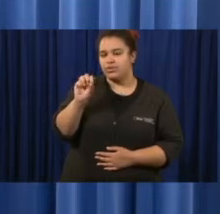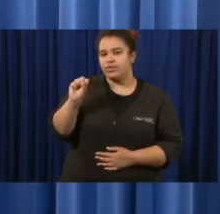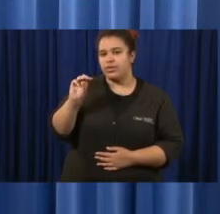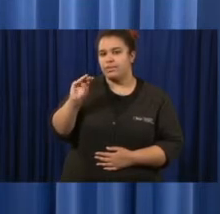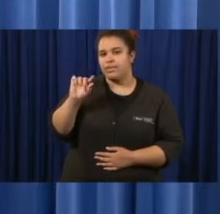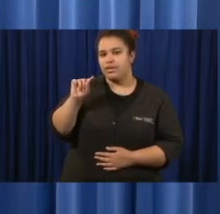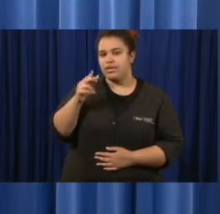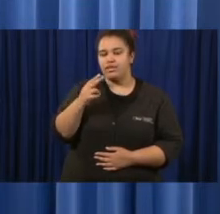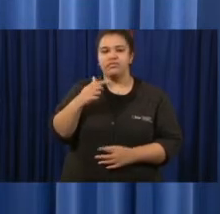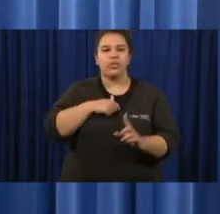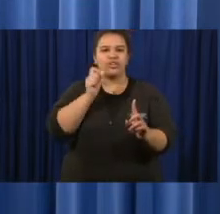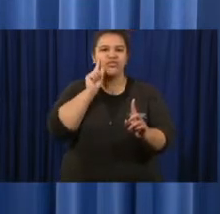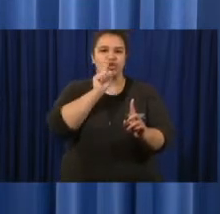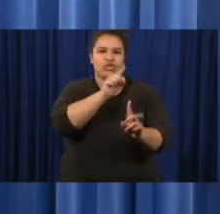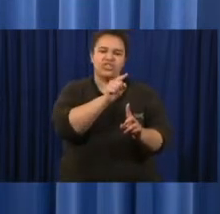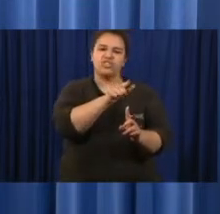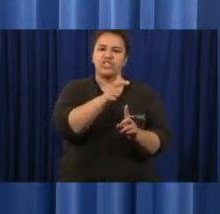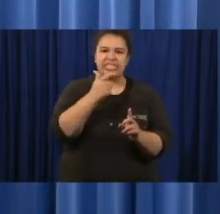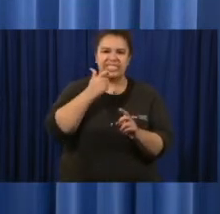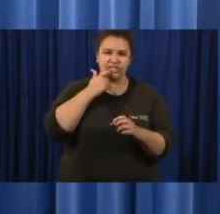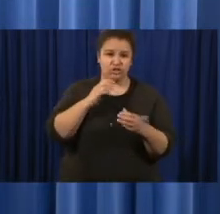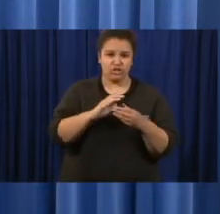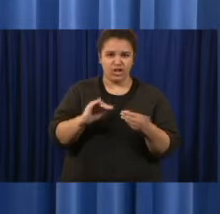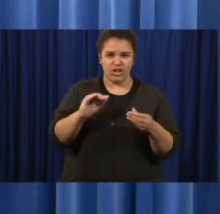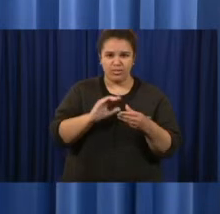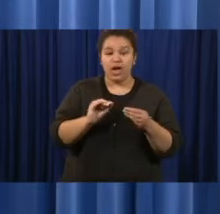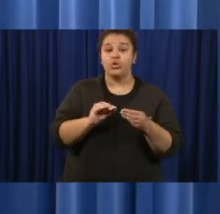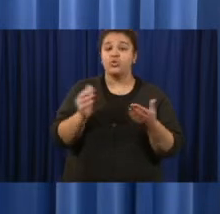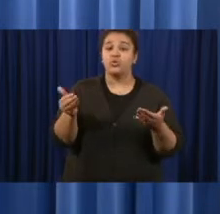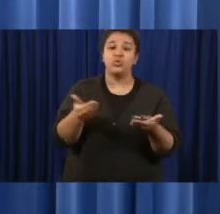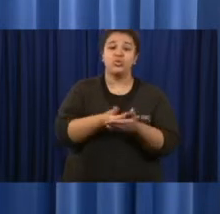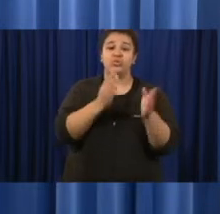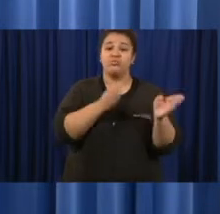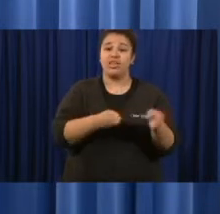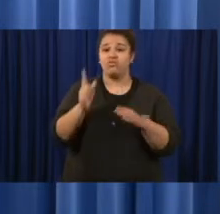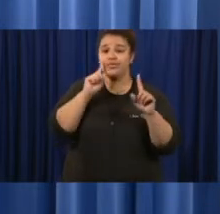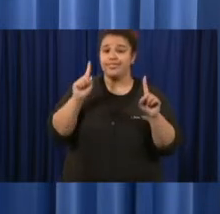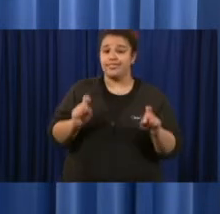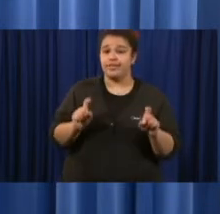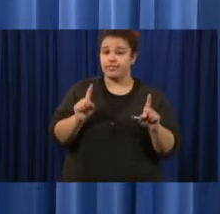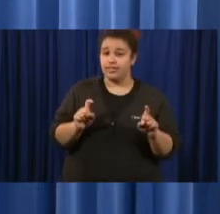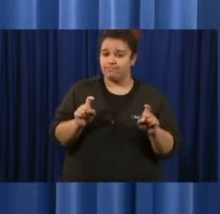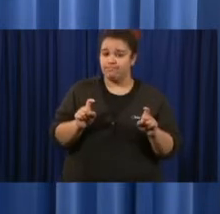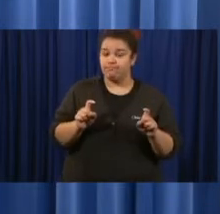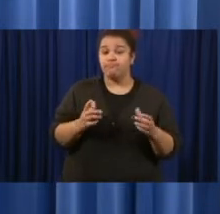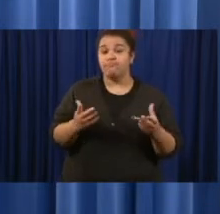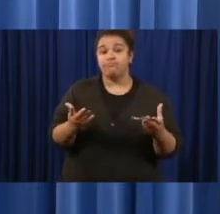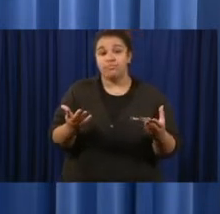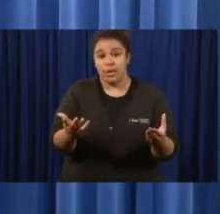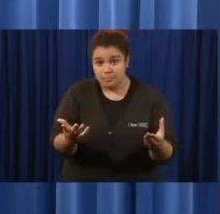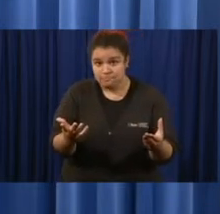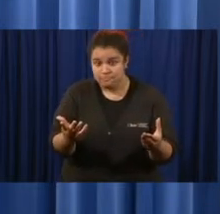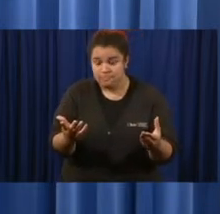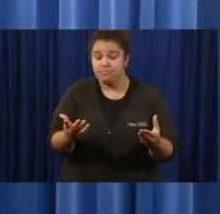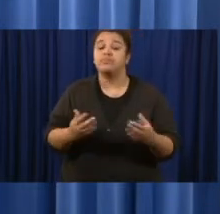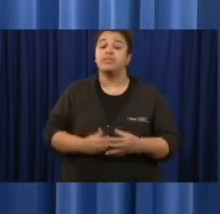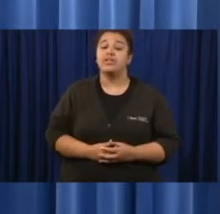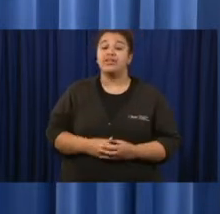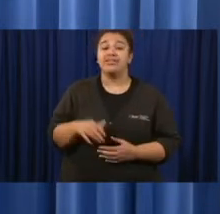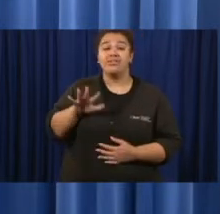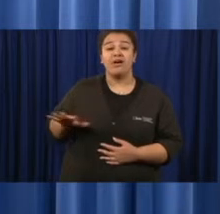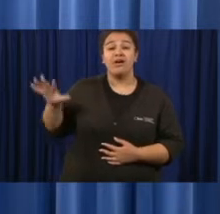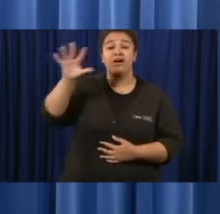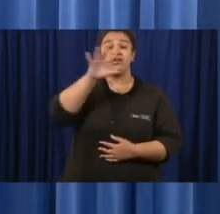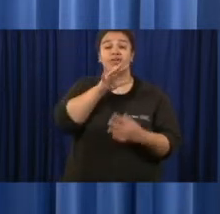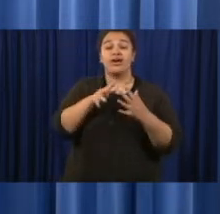for the testing approach in the Ohio prisons. Nevertheless, Ohio does now have the second highest per prisoner case